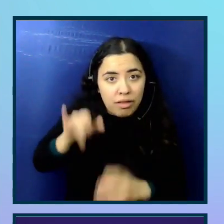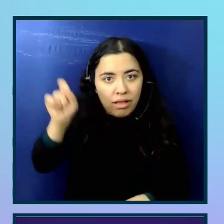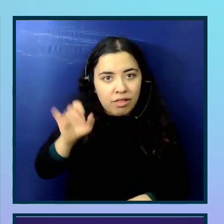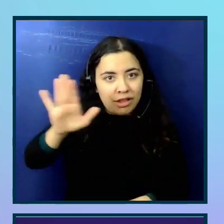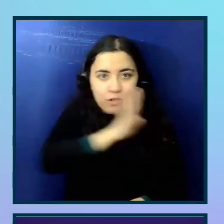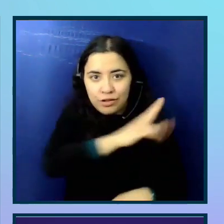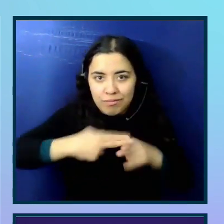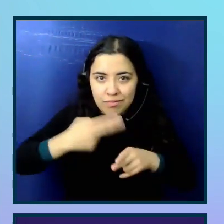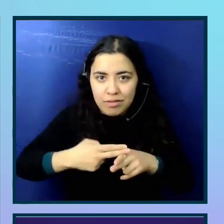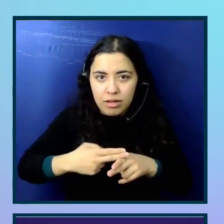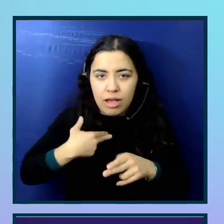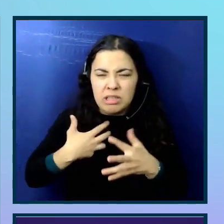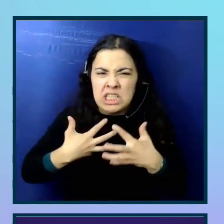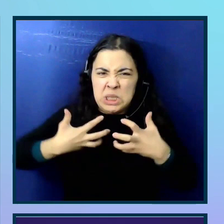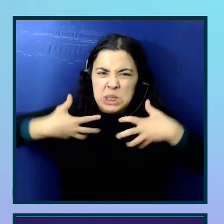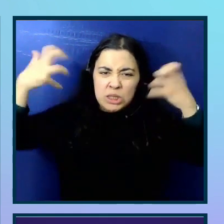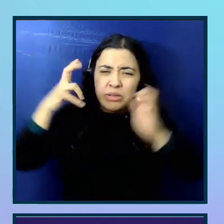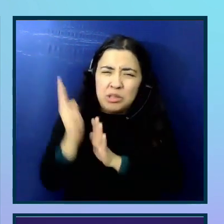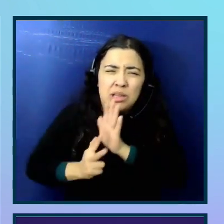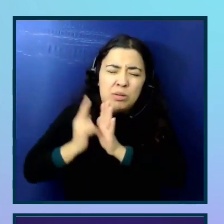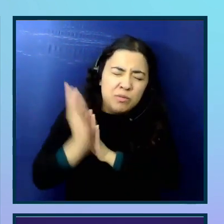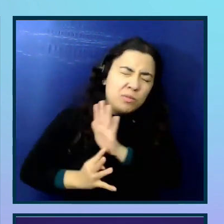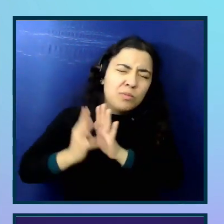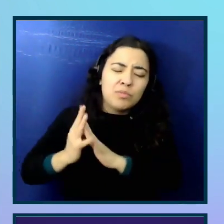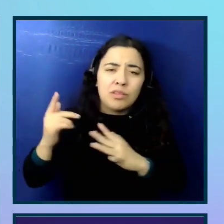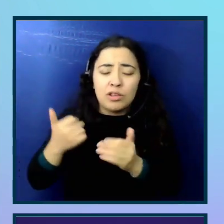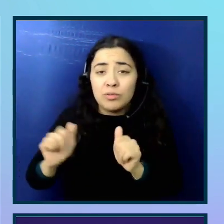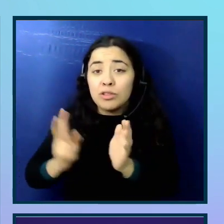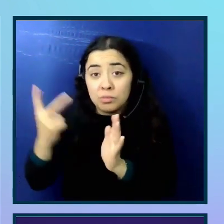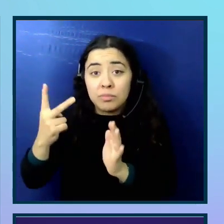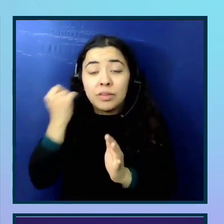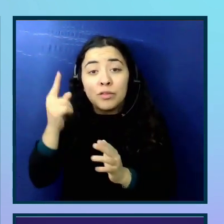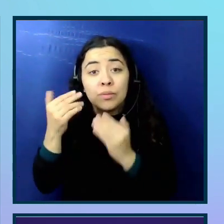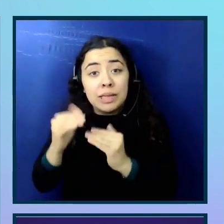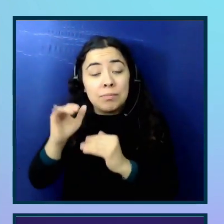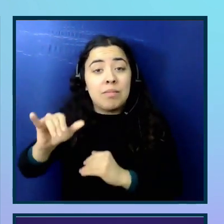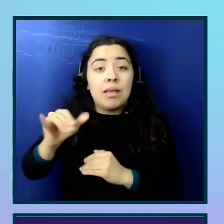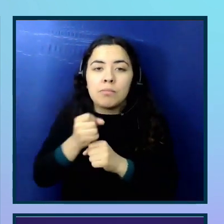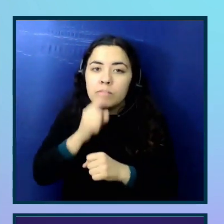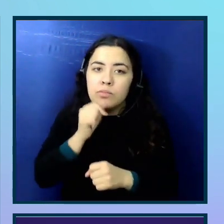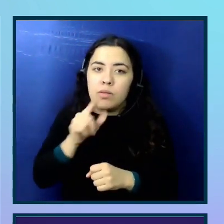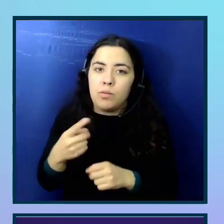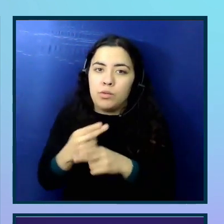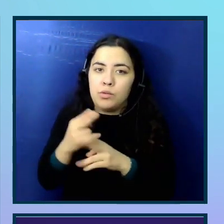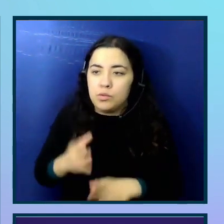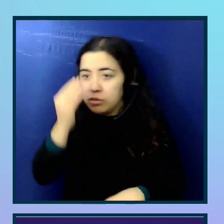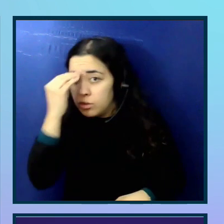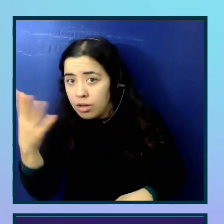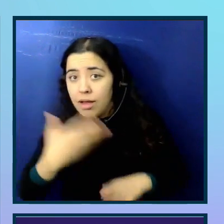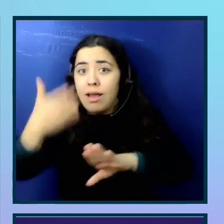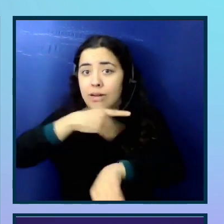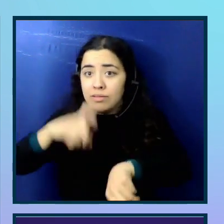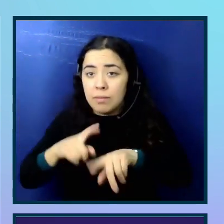3-4 hours. I think I tried twice to try to figure it out. So when you are putting those parameters on there, be sure that not only users know ahead of time, but we'll talk